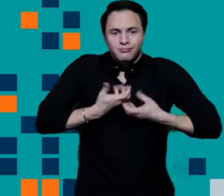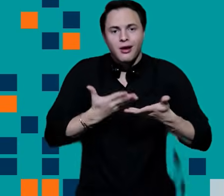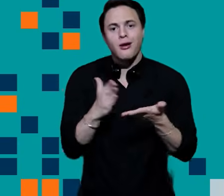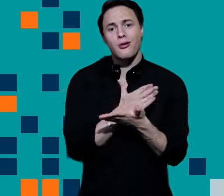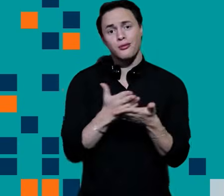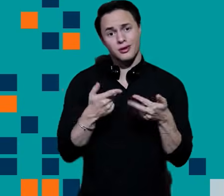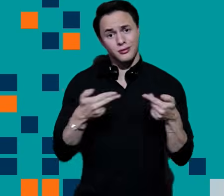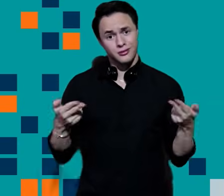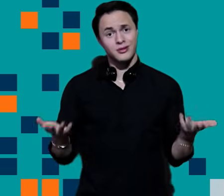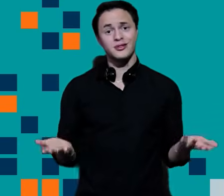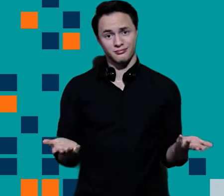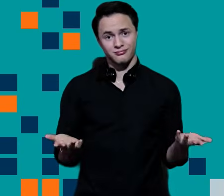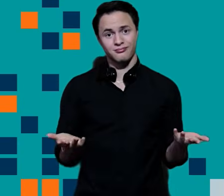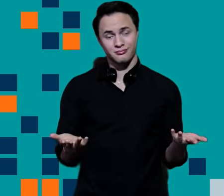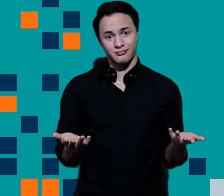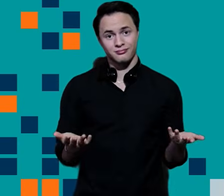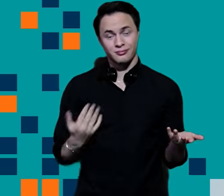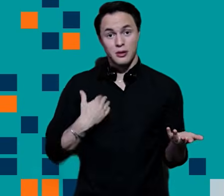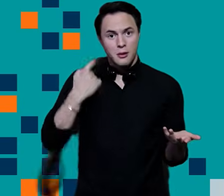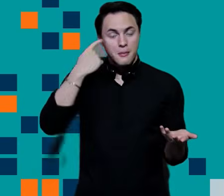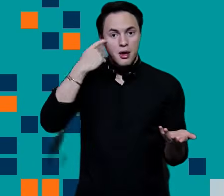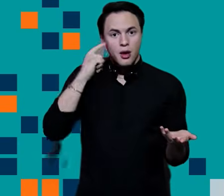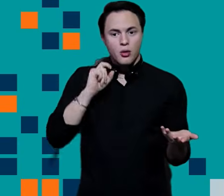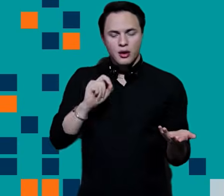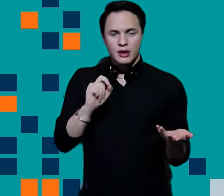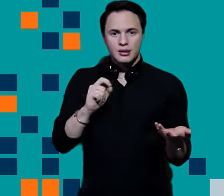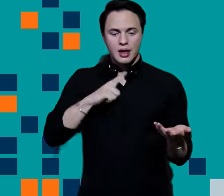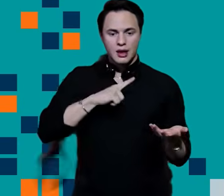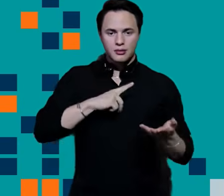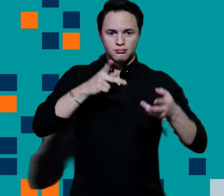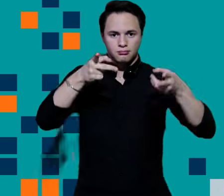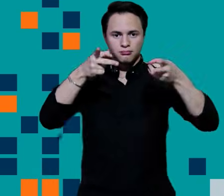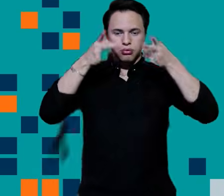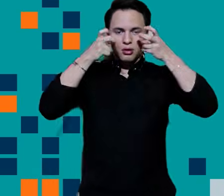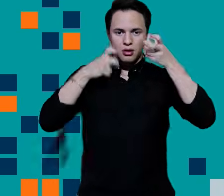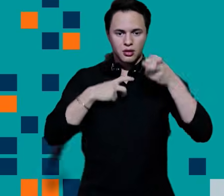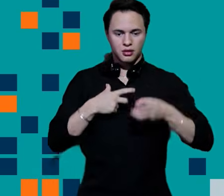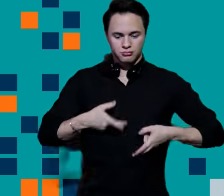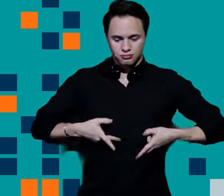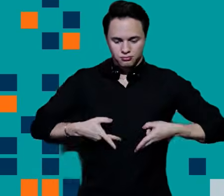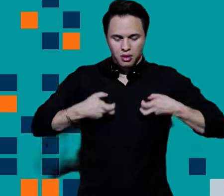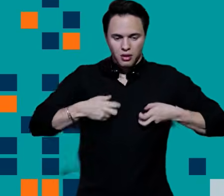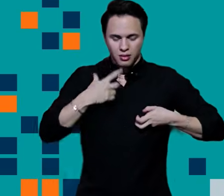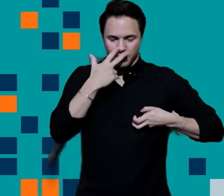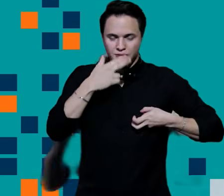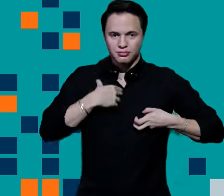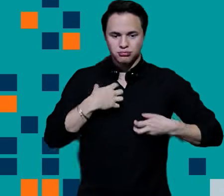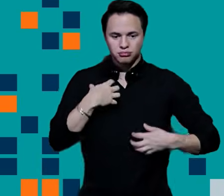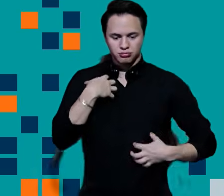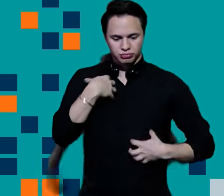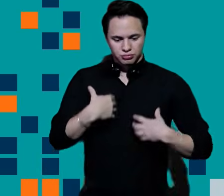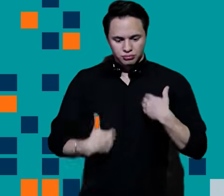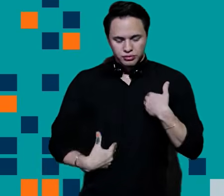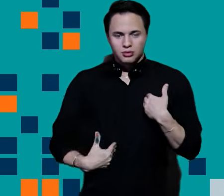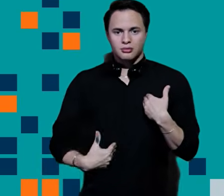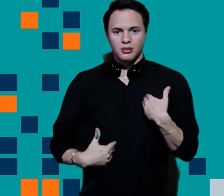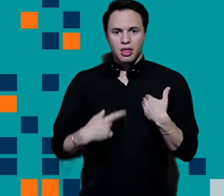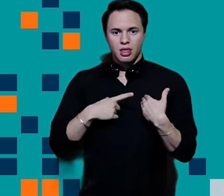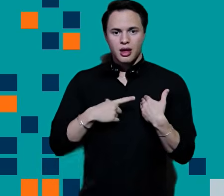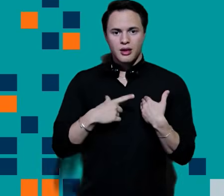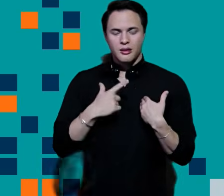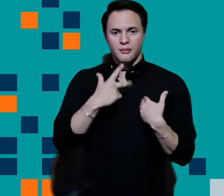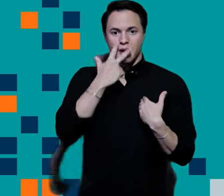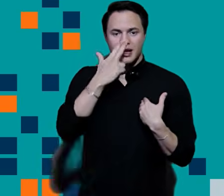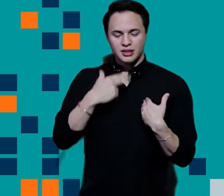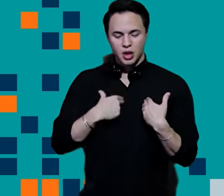The proprioceptive is our perception and our movement in space. It has a relationship to how our body